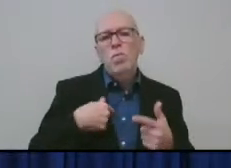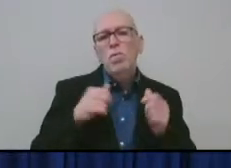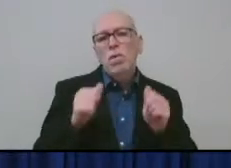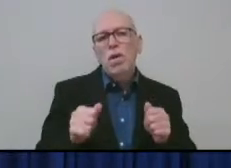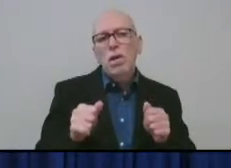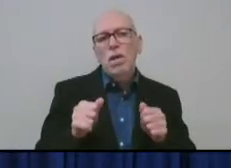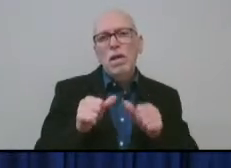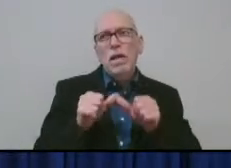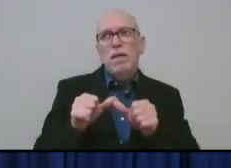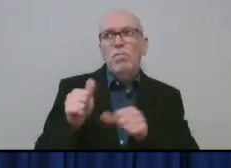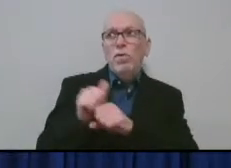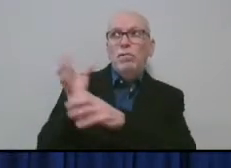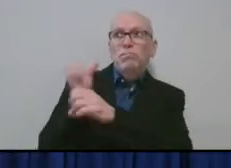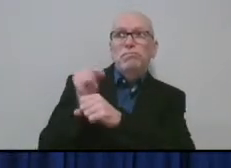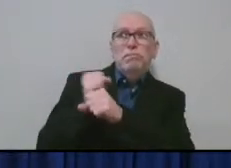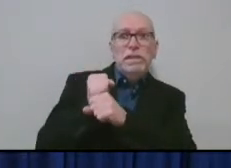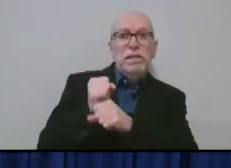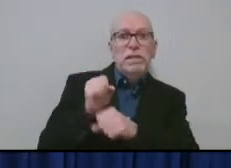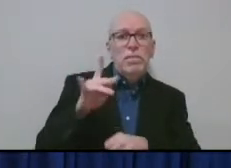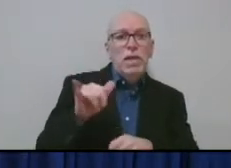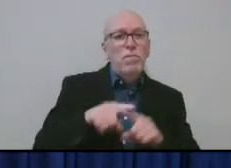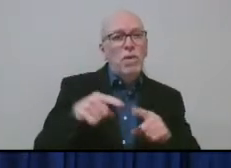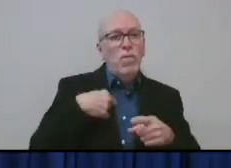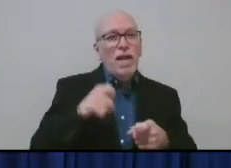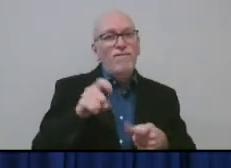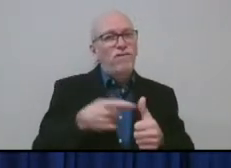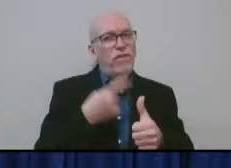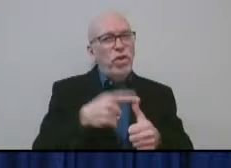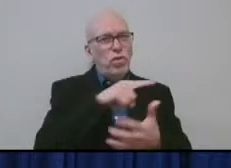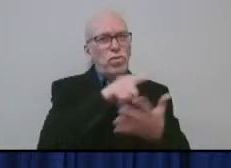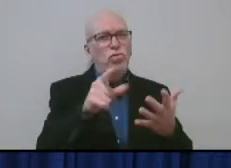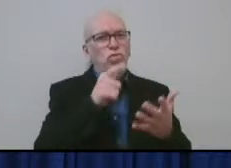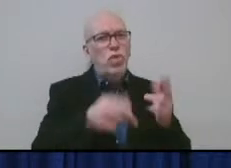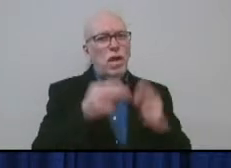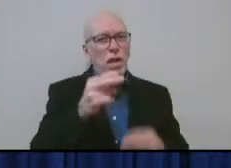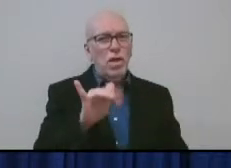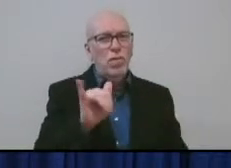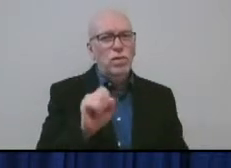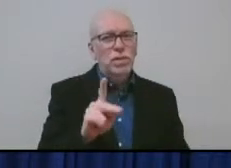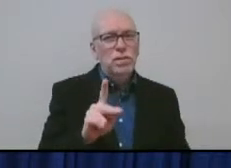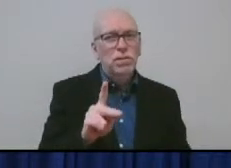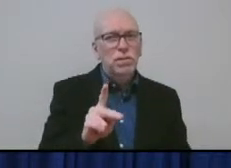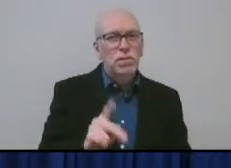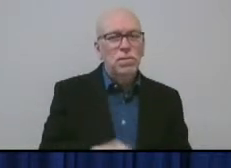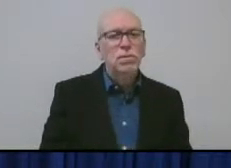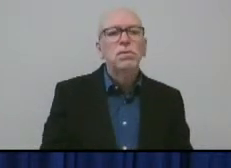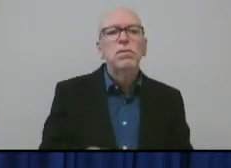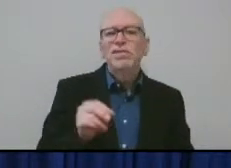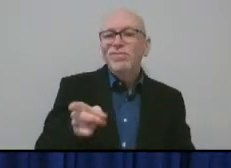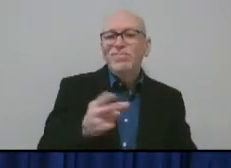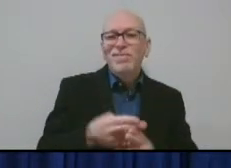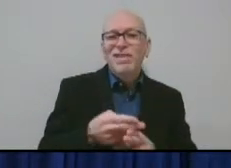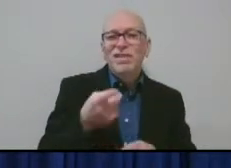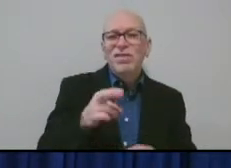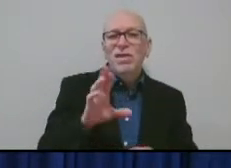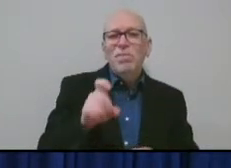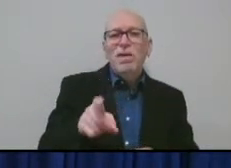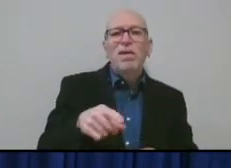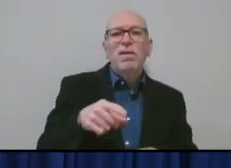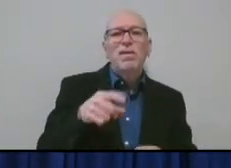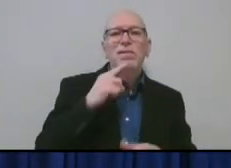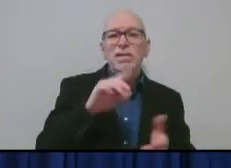supply, but we're dealing with the most at risk. And what you said, you mentioned the